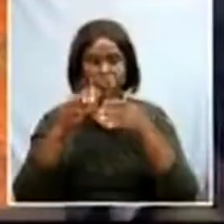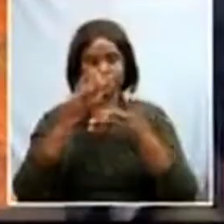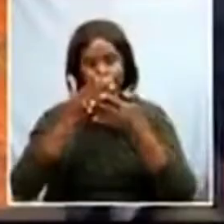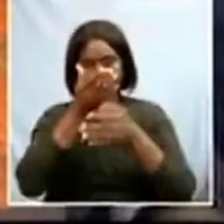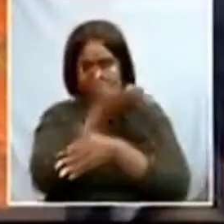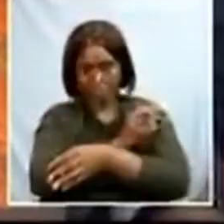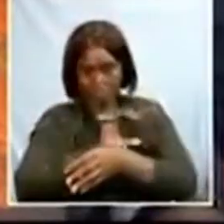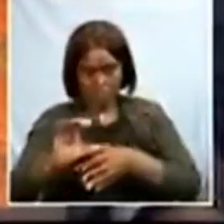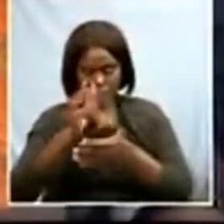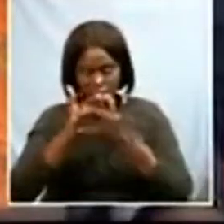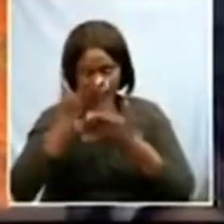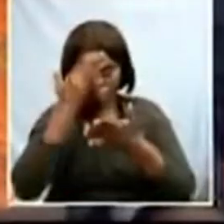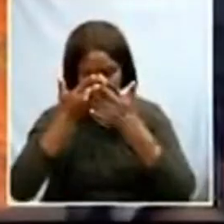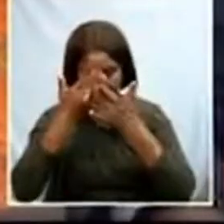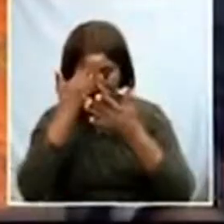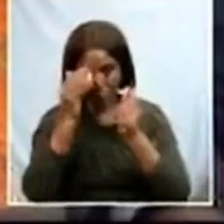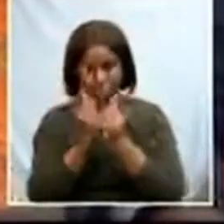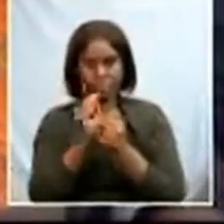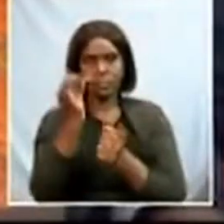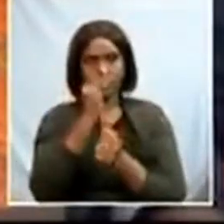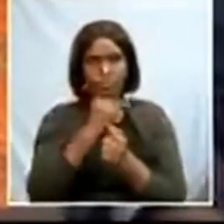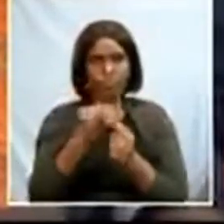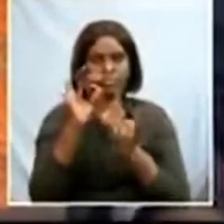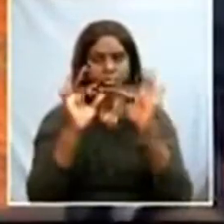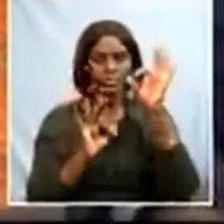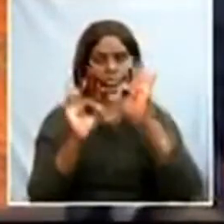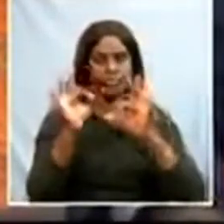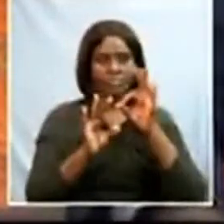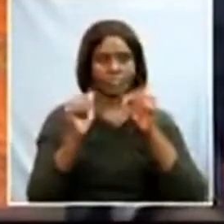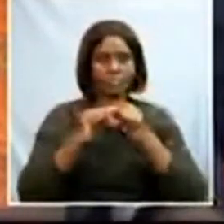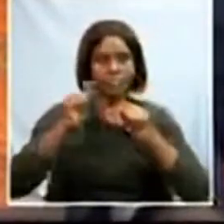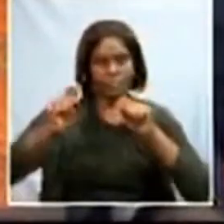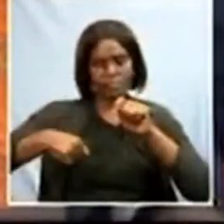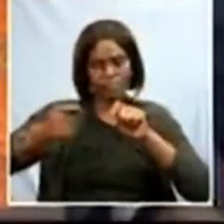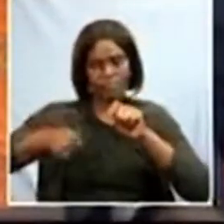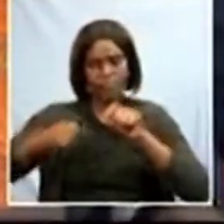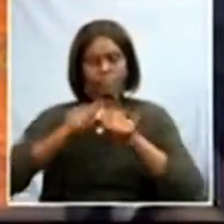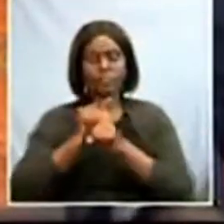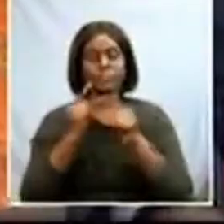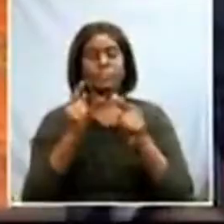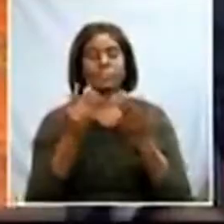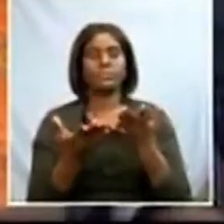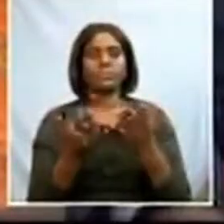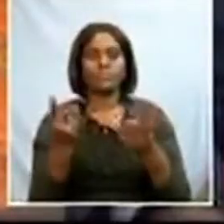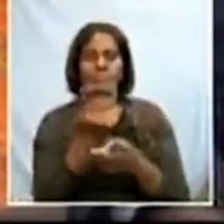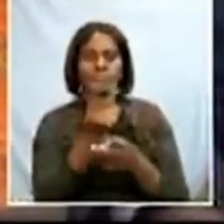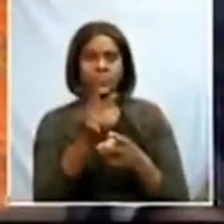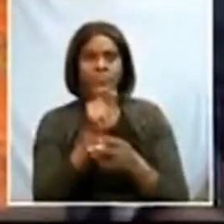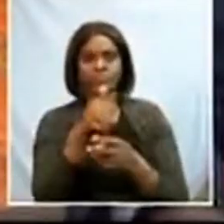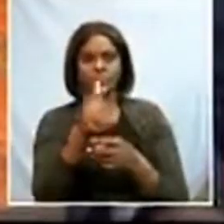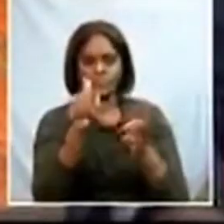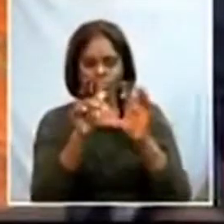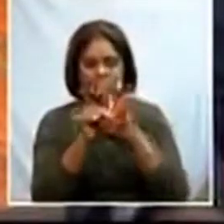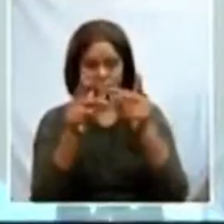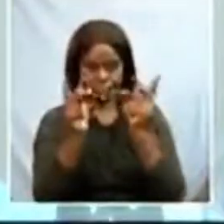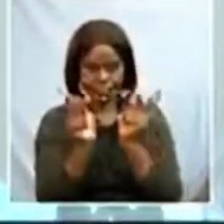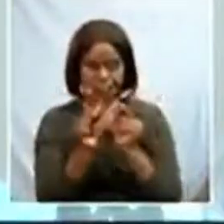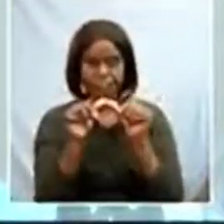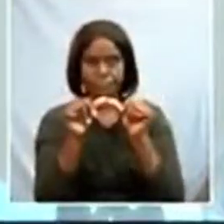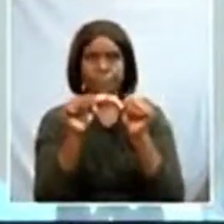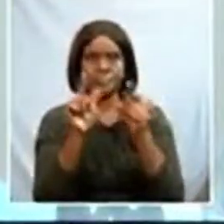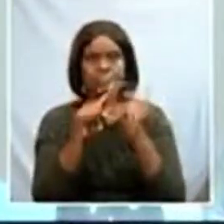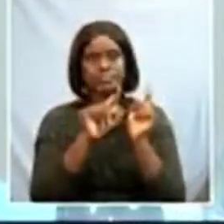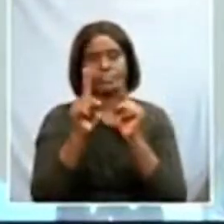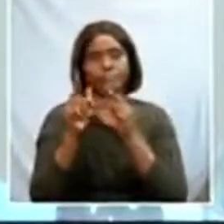studies and design, fashion and tailoring technology. Are you in a position still to go